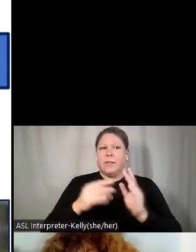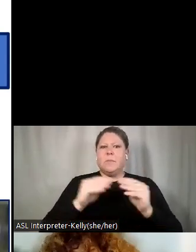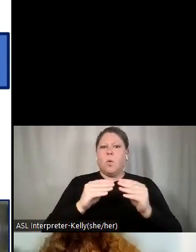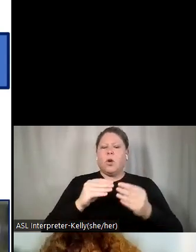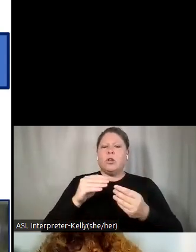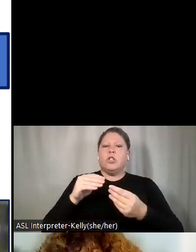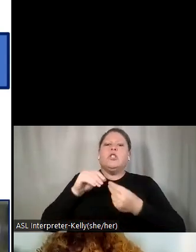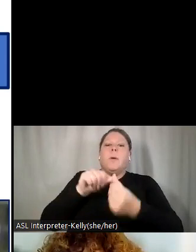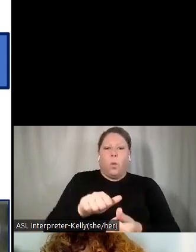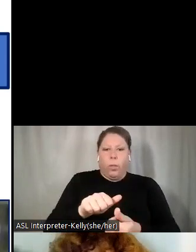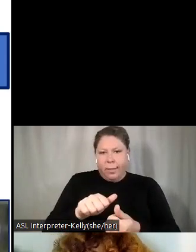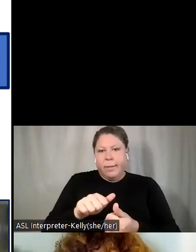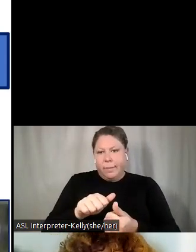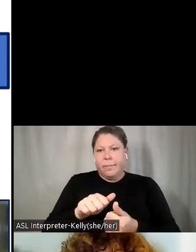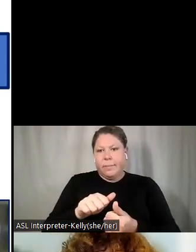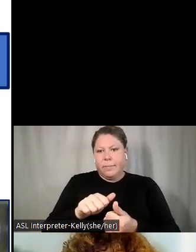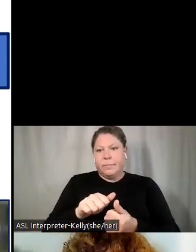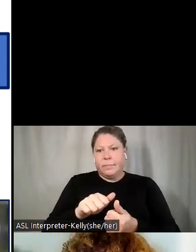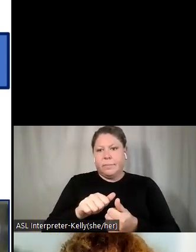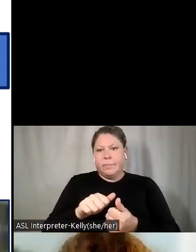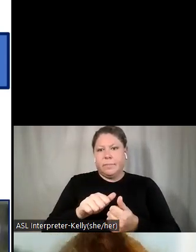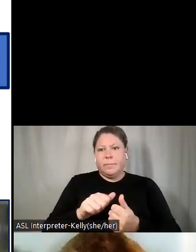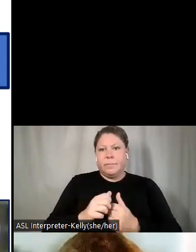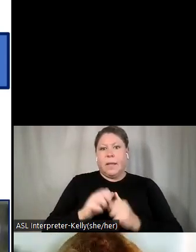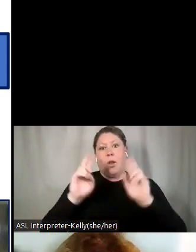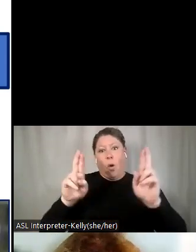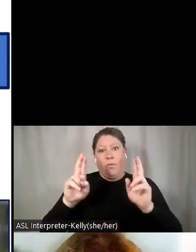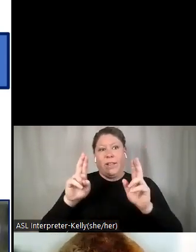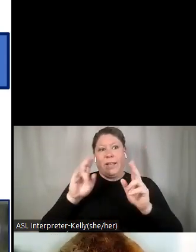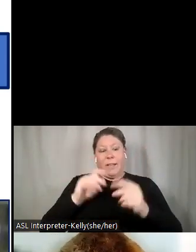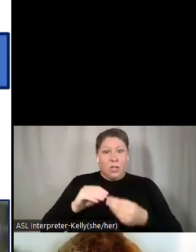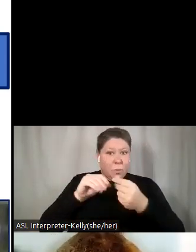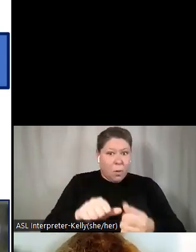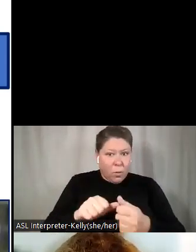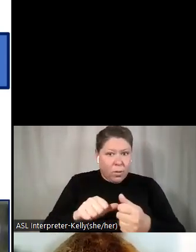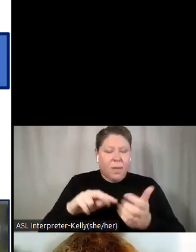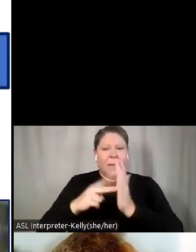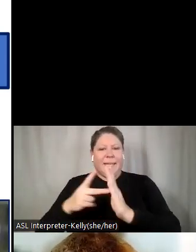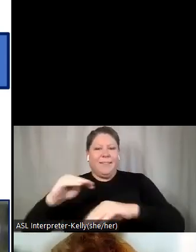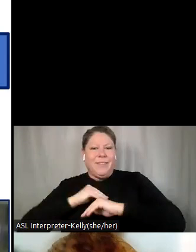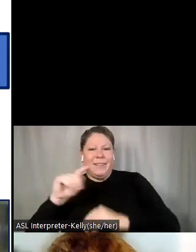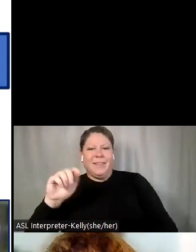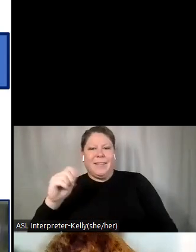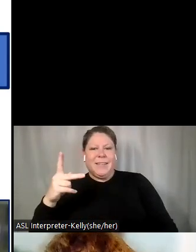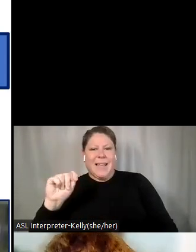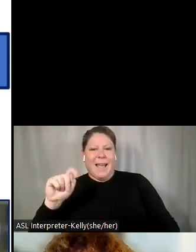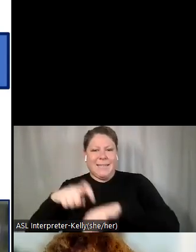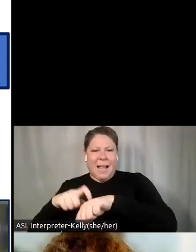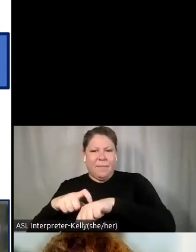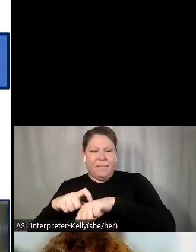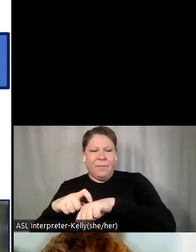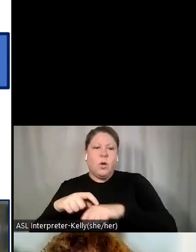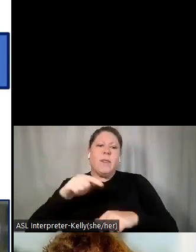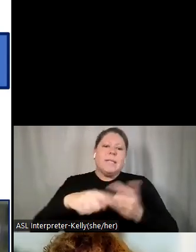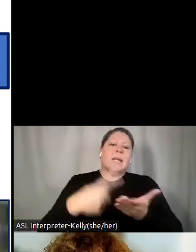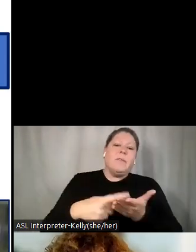and better positioned possibly to someday meet our takt time? So that's just a sort of a theoretical conversation that we have, but we have it a